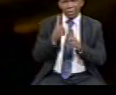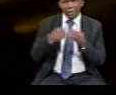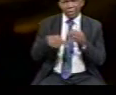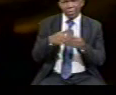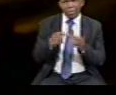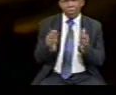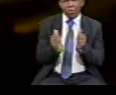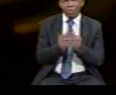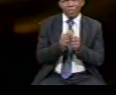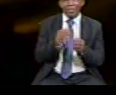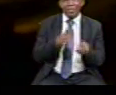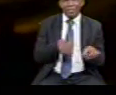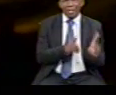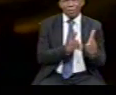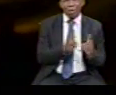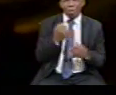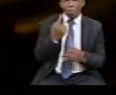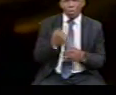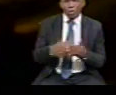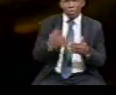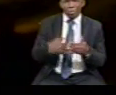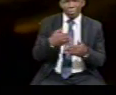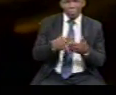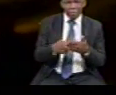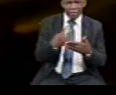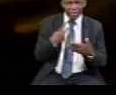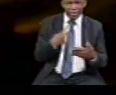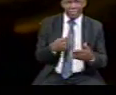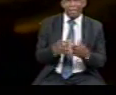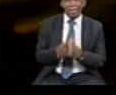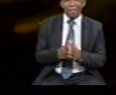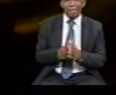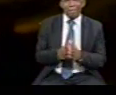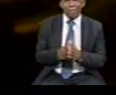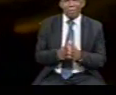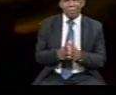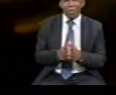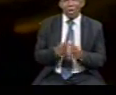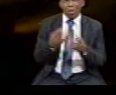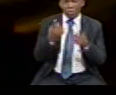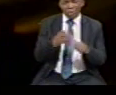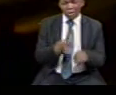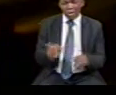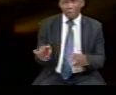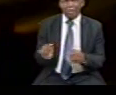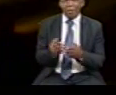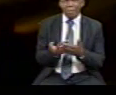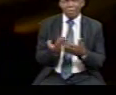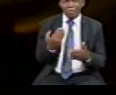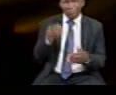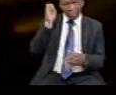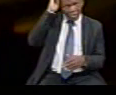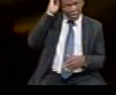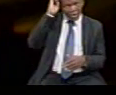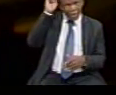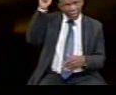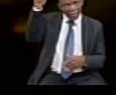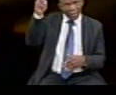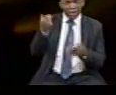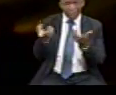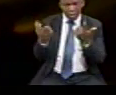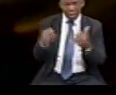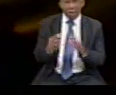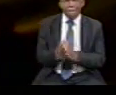telling them the things that will precede his coming, that a lot of things will be happening before he comes. That one, there